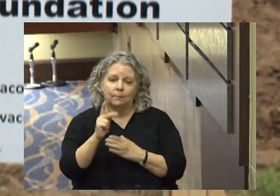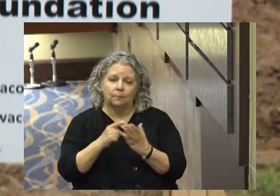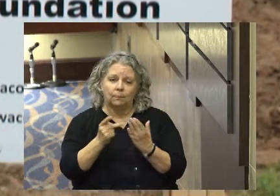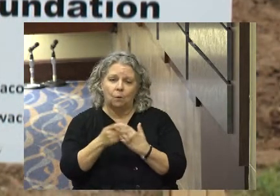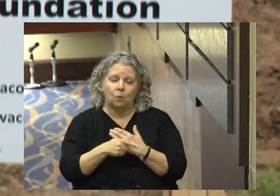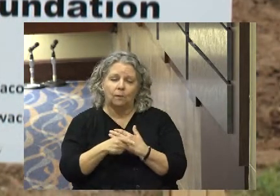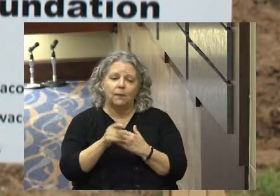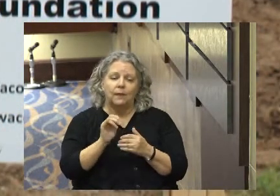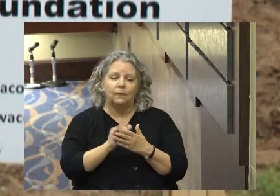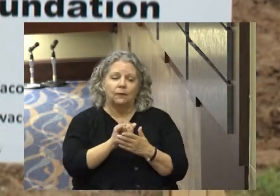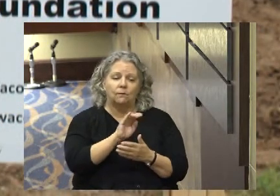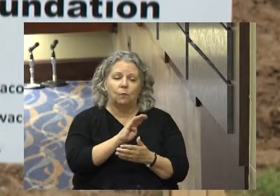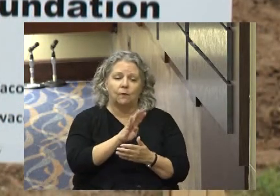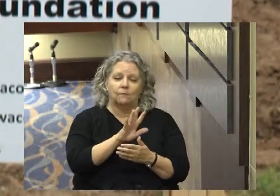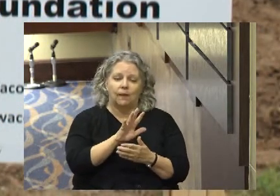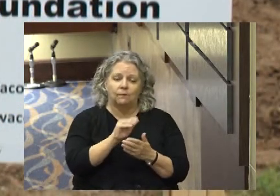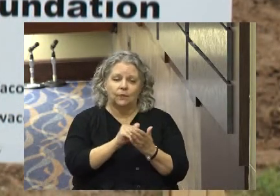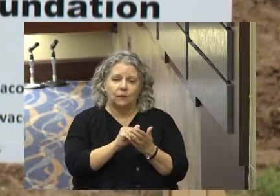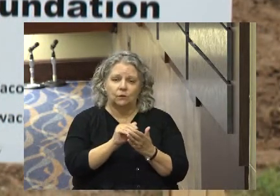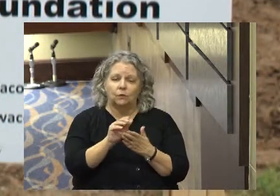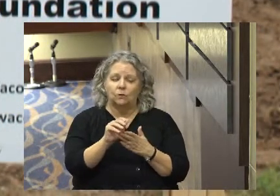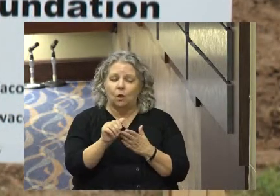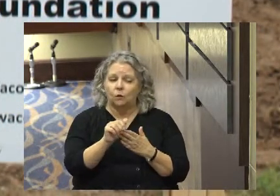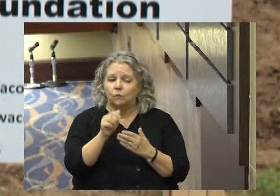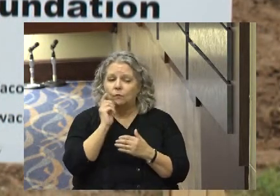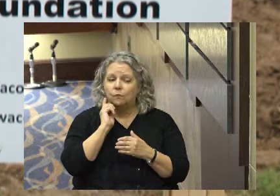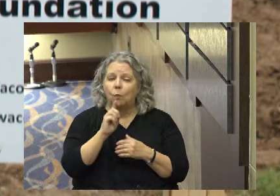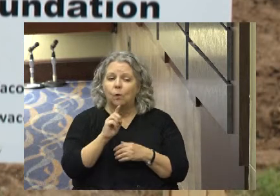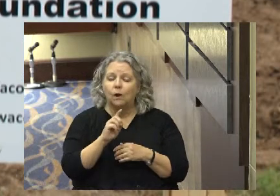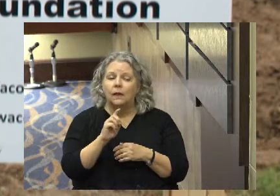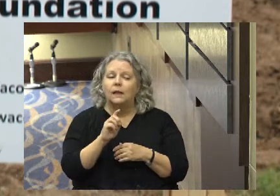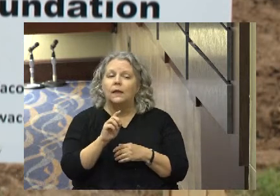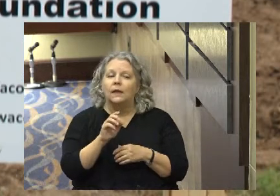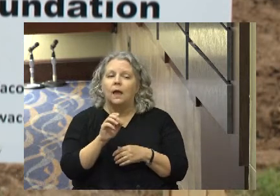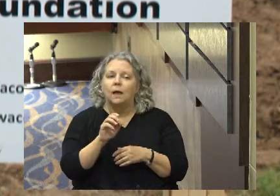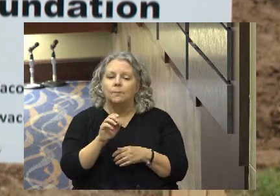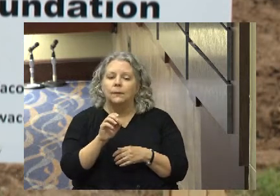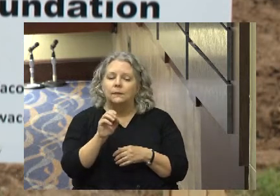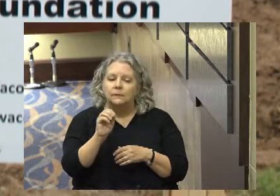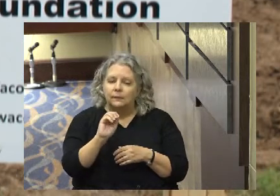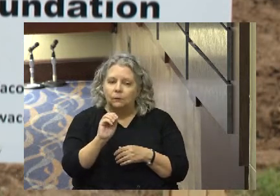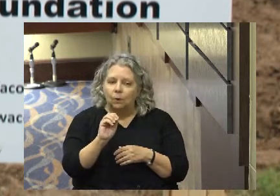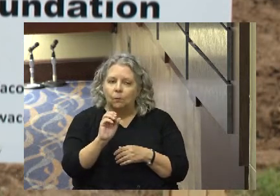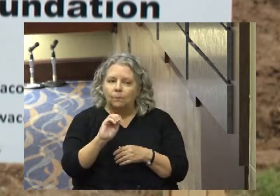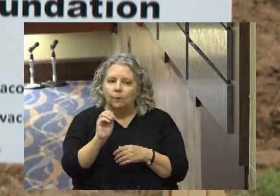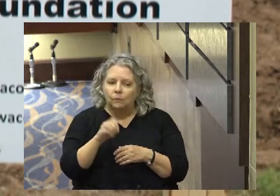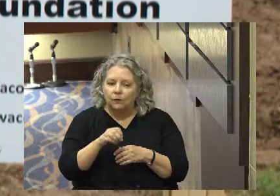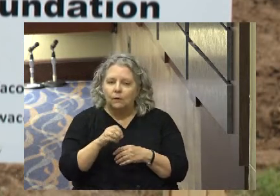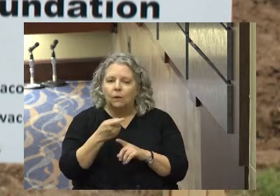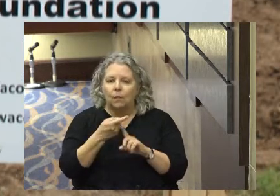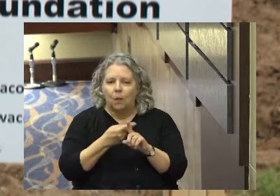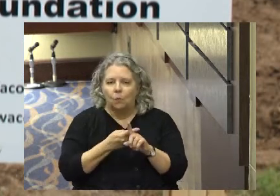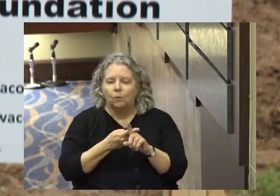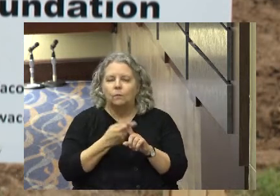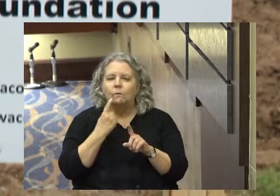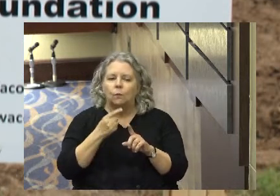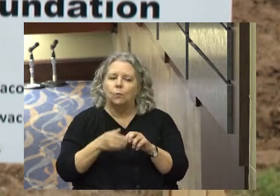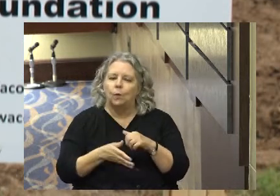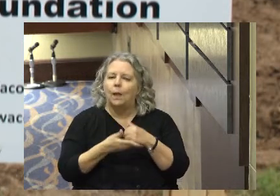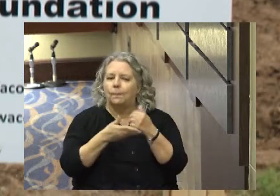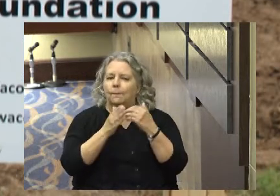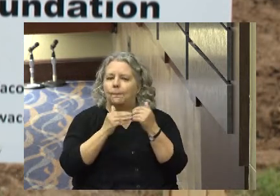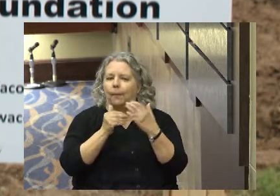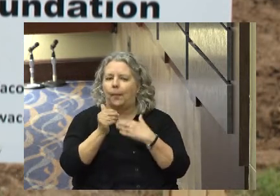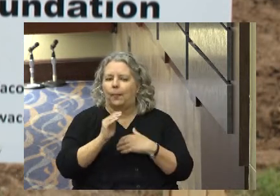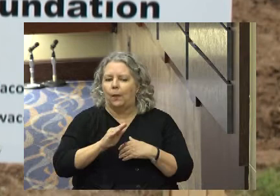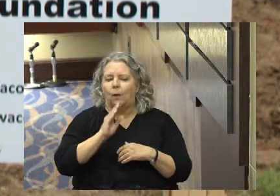of the zero-interest mortgage loans to low-income households that help build their own home. It's a perfect